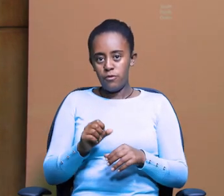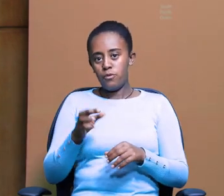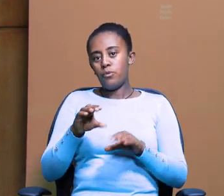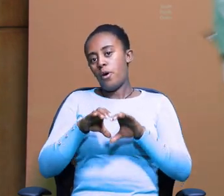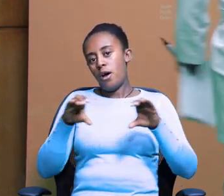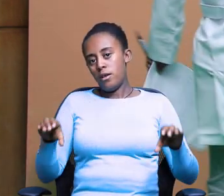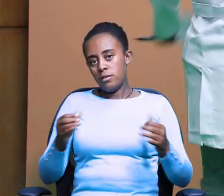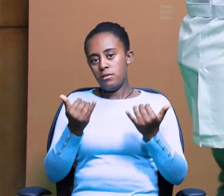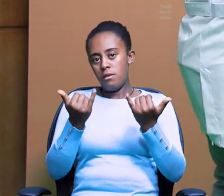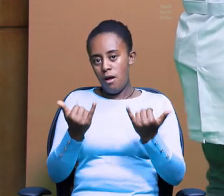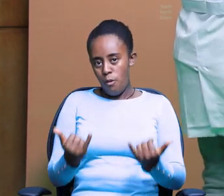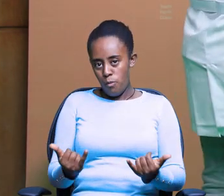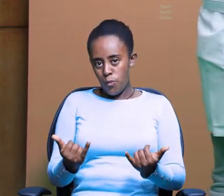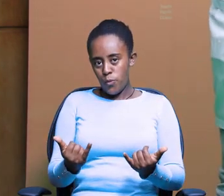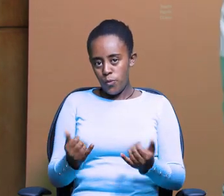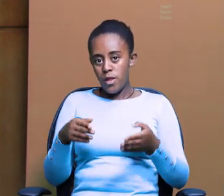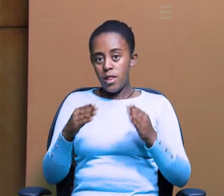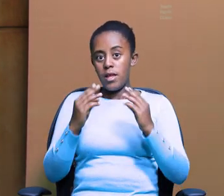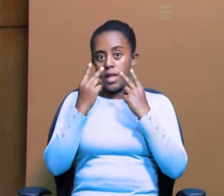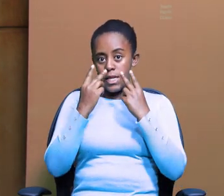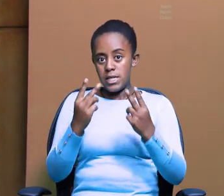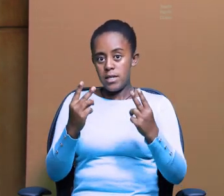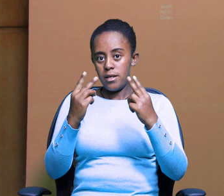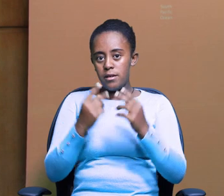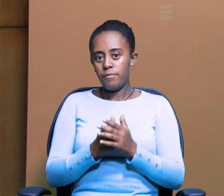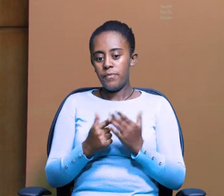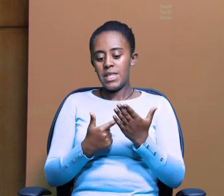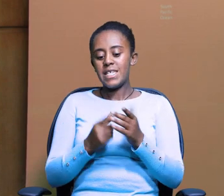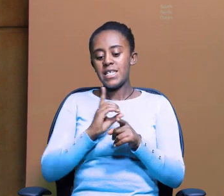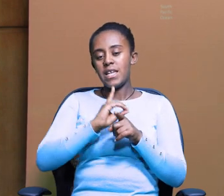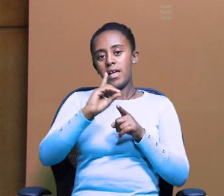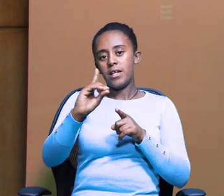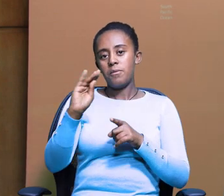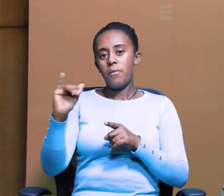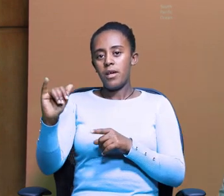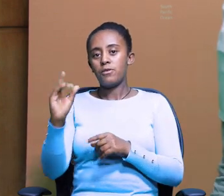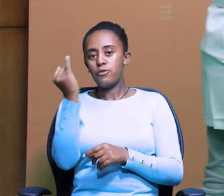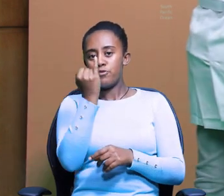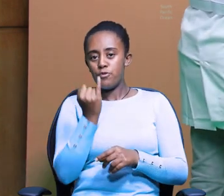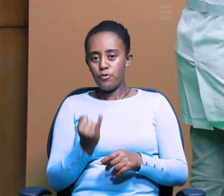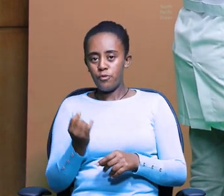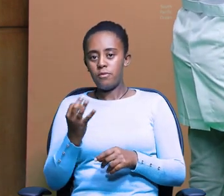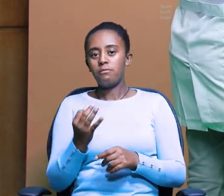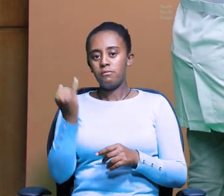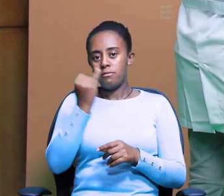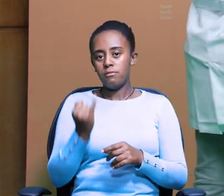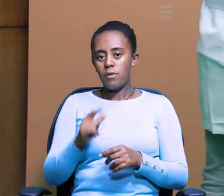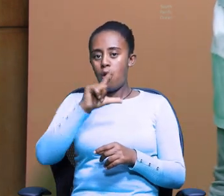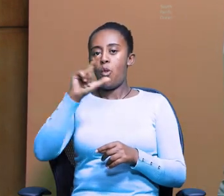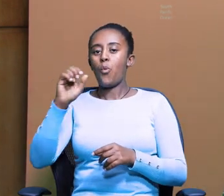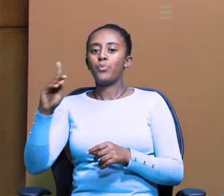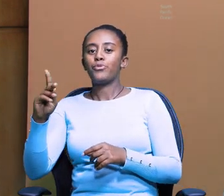current. Now, let us see this direction by drawing the diagram of these